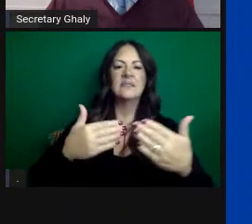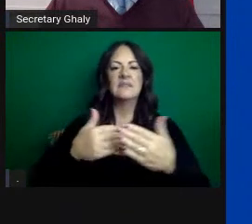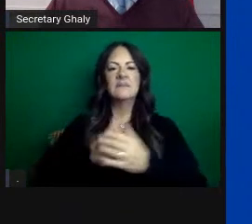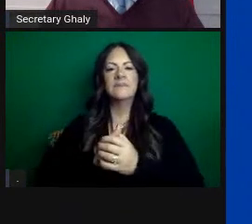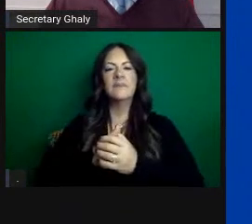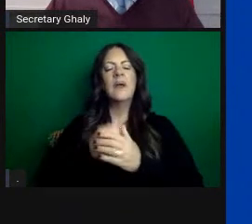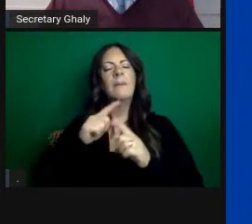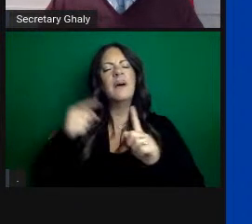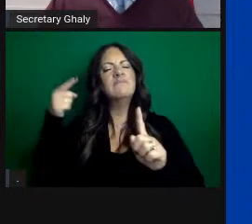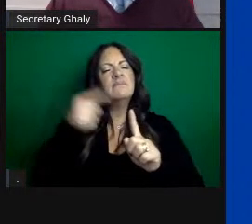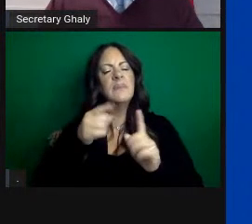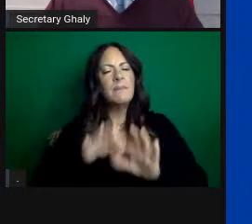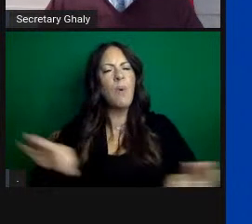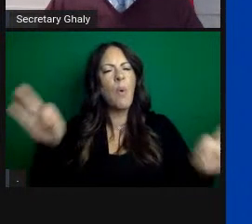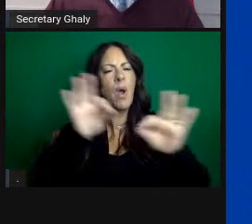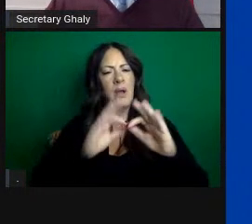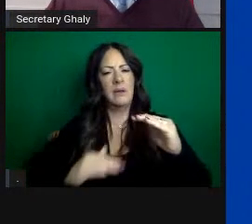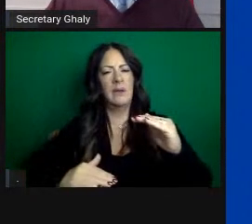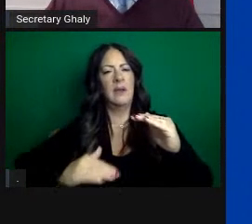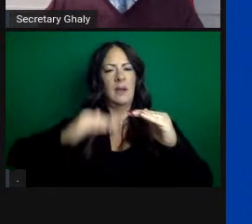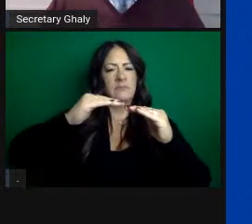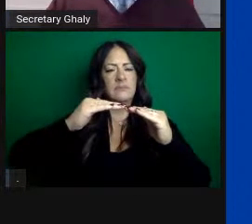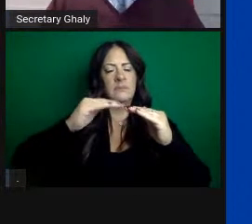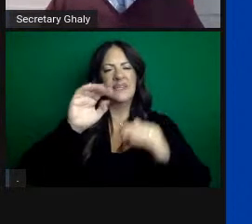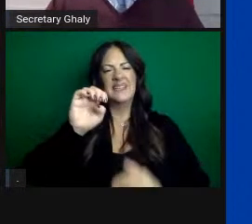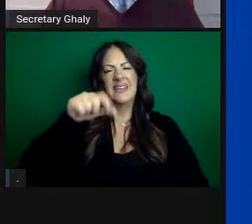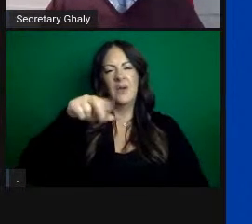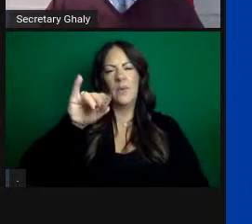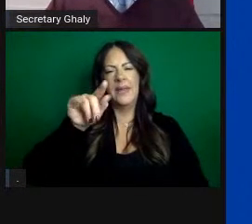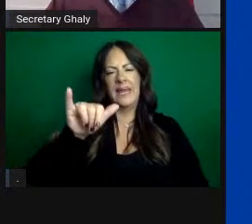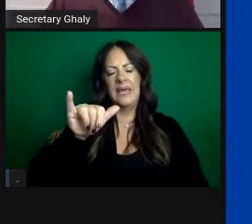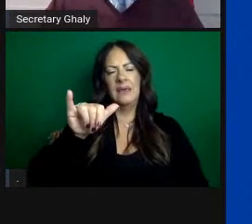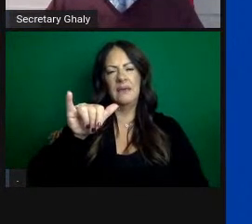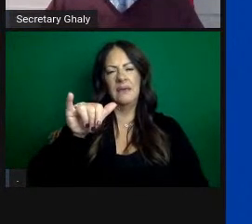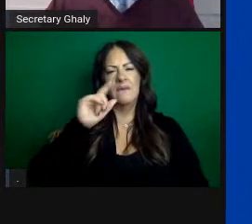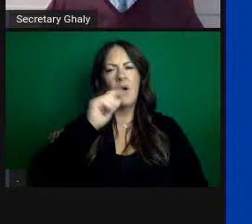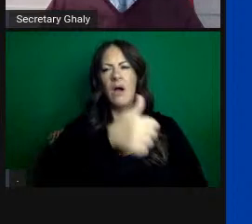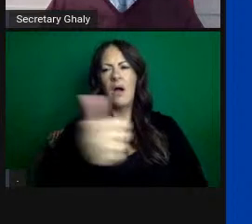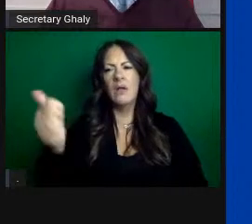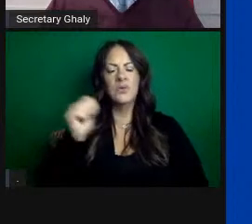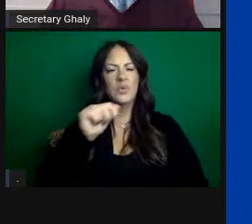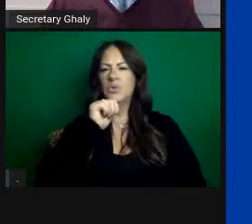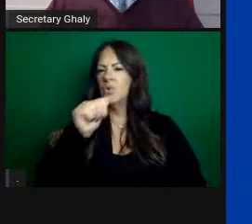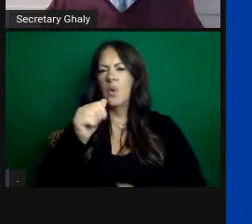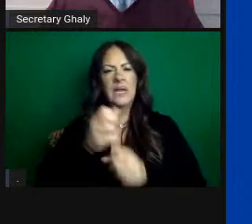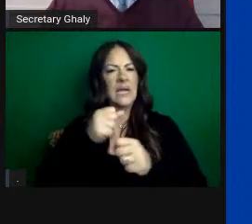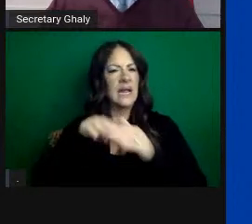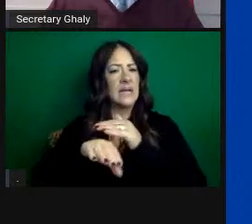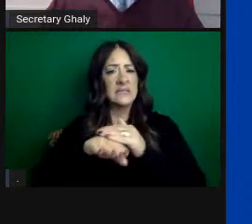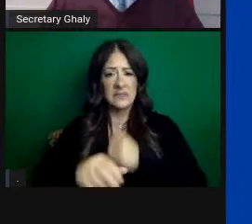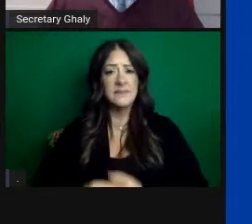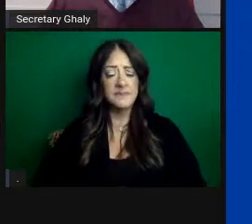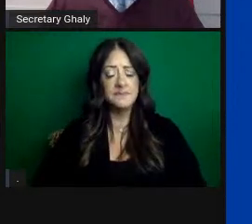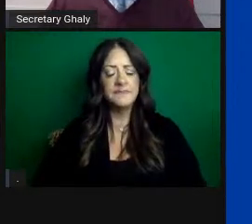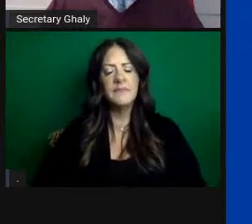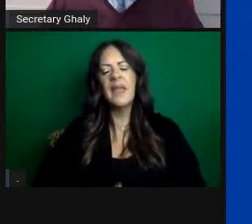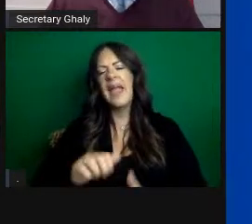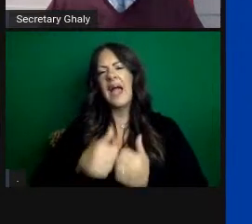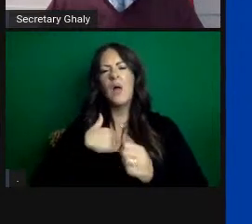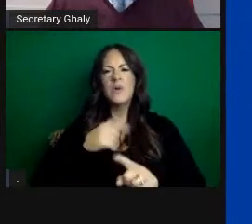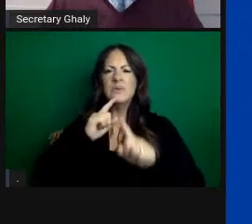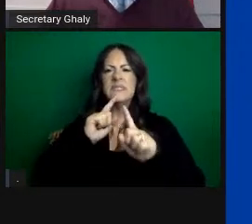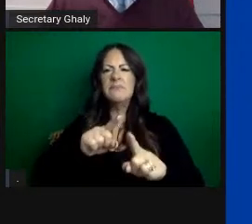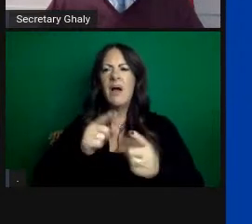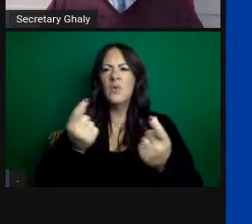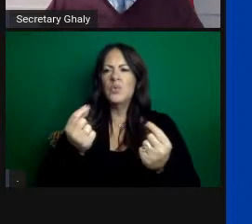to be one of the key efforts around our entire pandemic response, but also